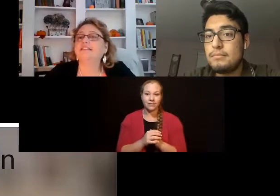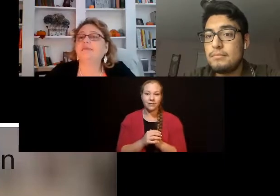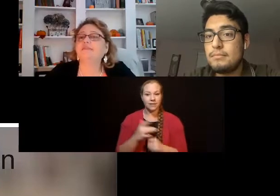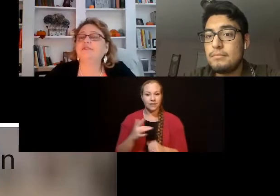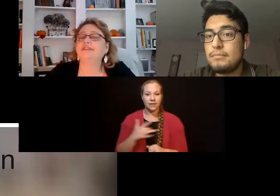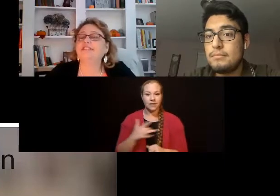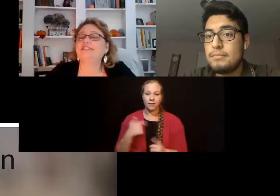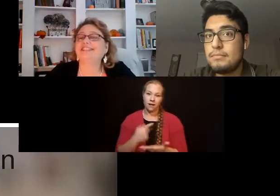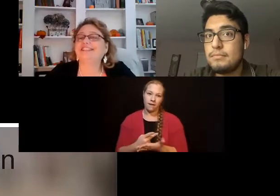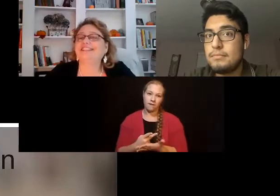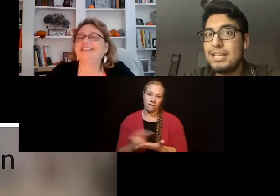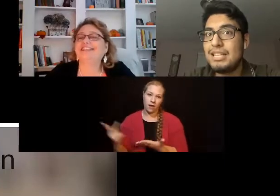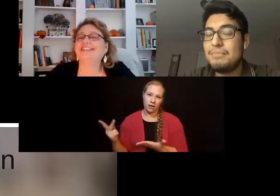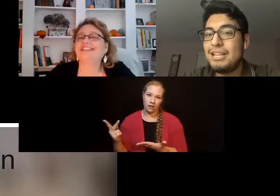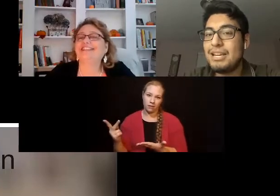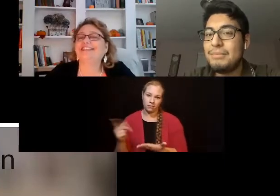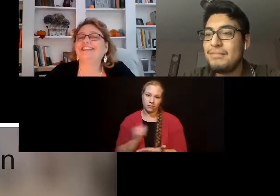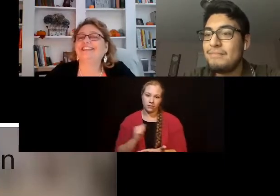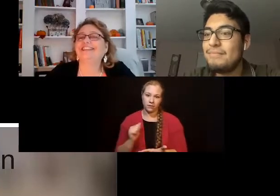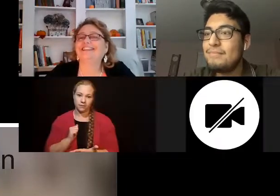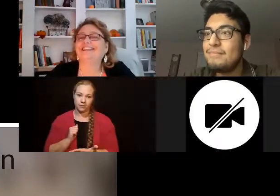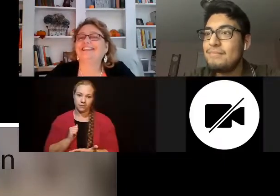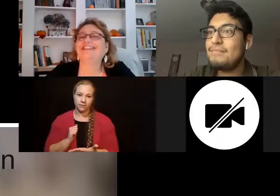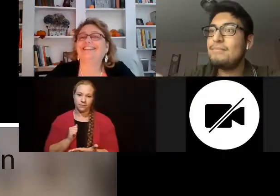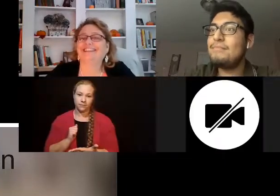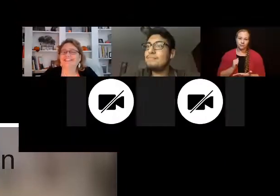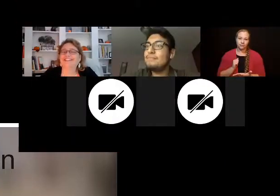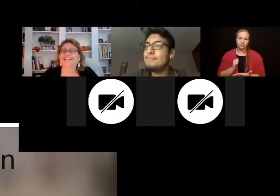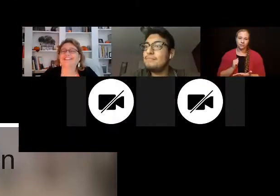Is it time to switch? Será tiempo ya de cambiar.